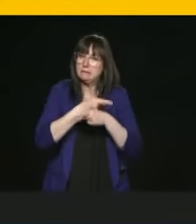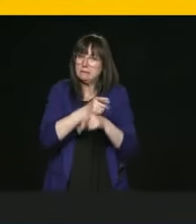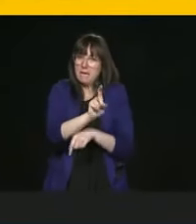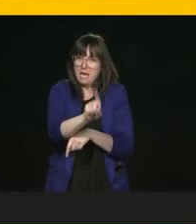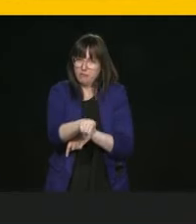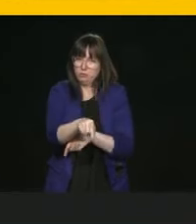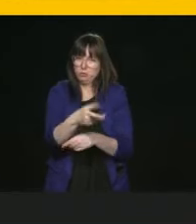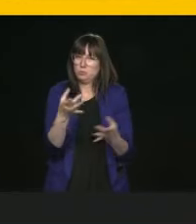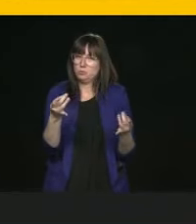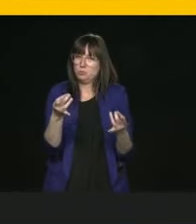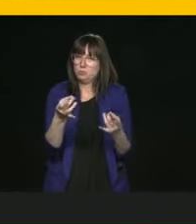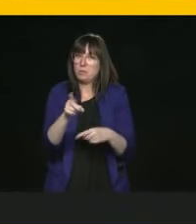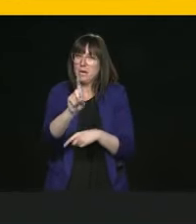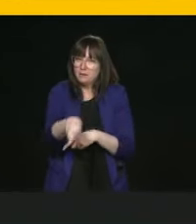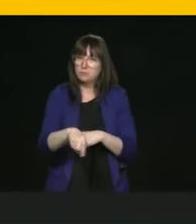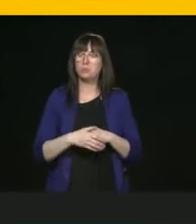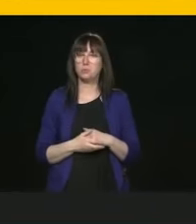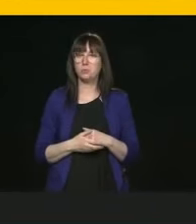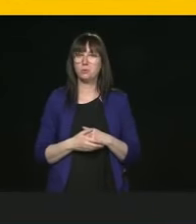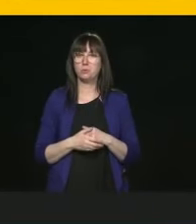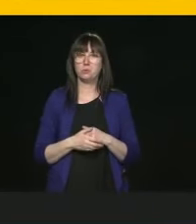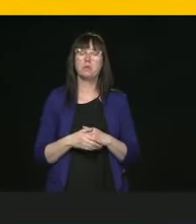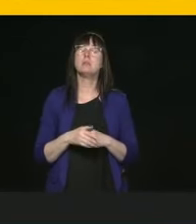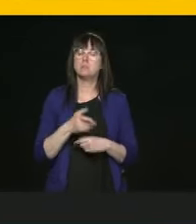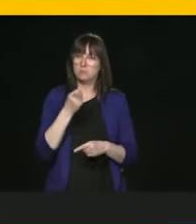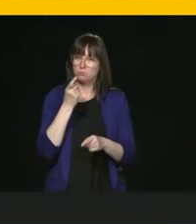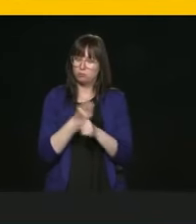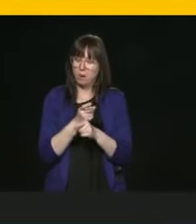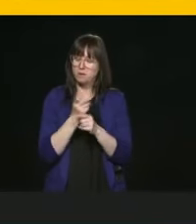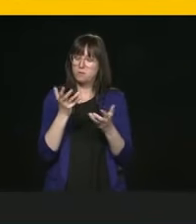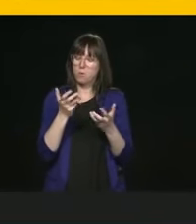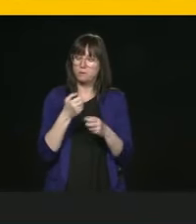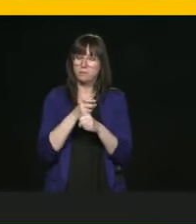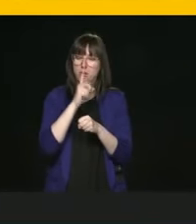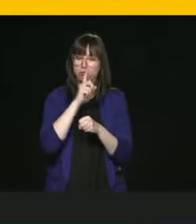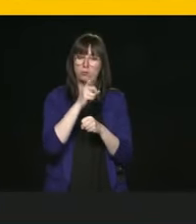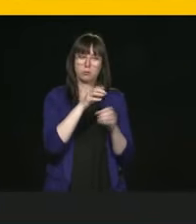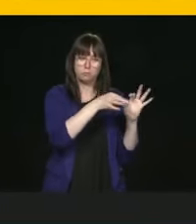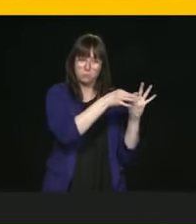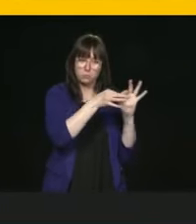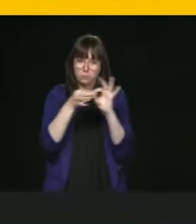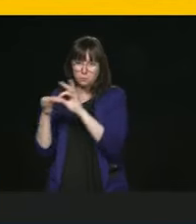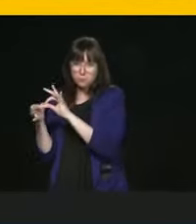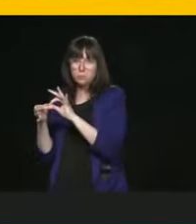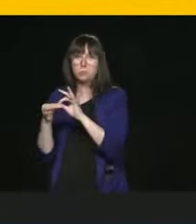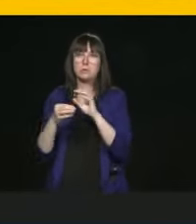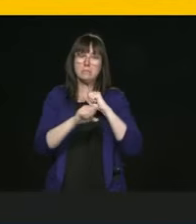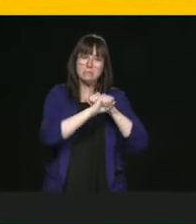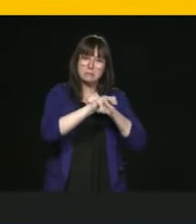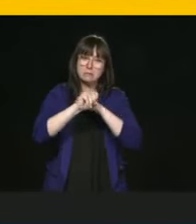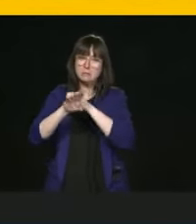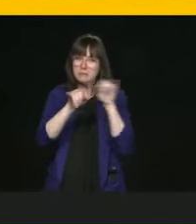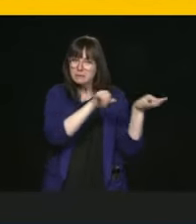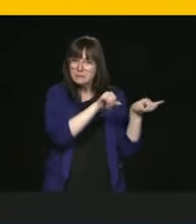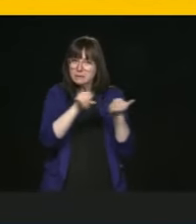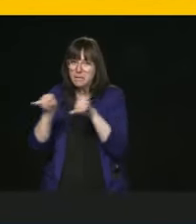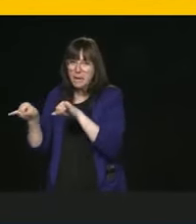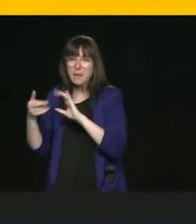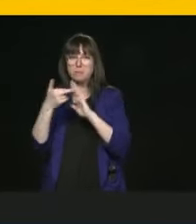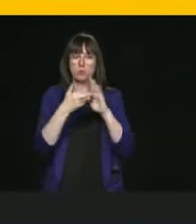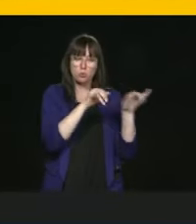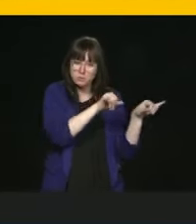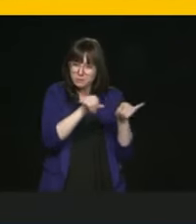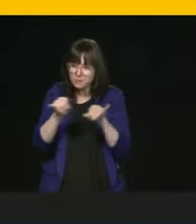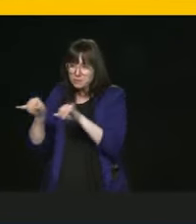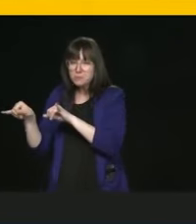to be. There is a real desire to ensure that we are coordinating our messages, our guidelines, the principles that